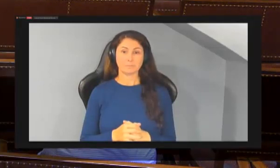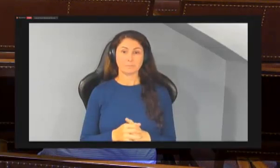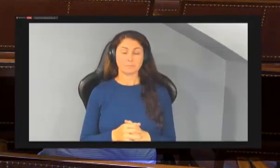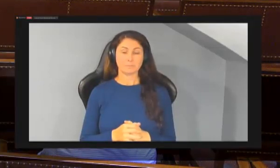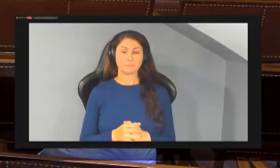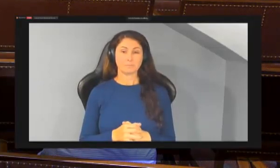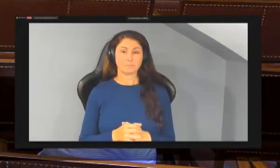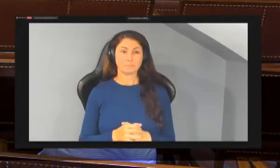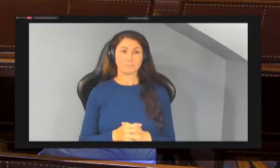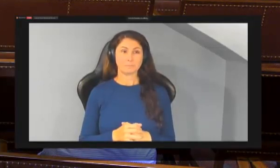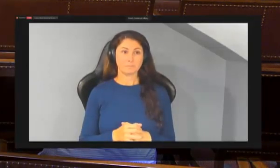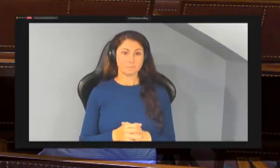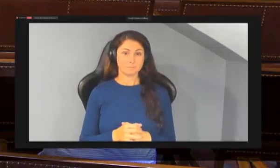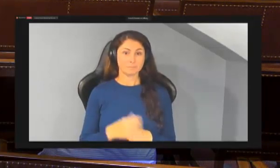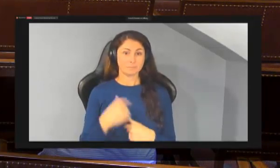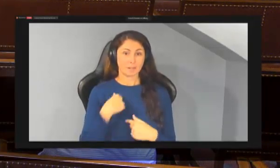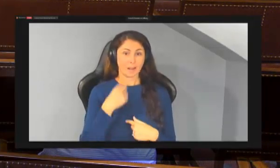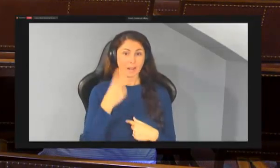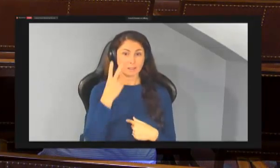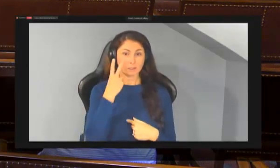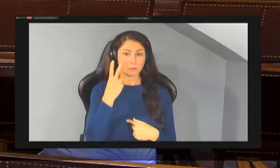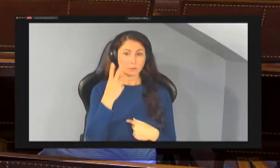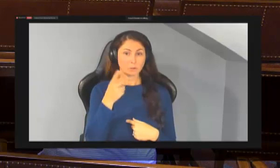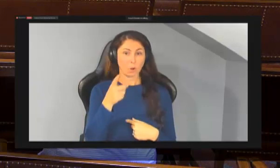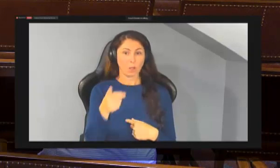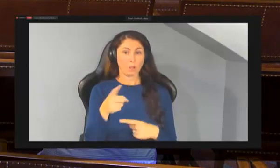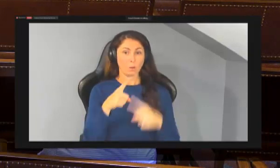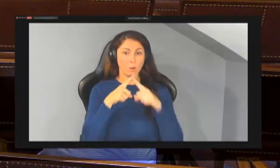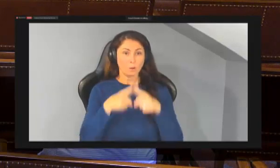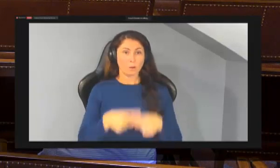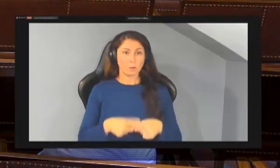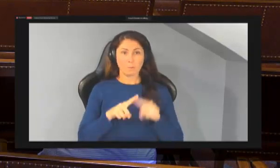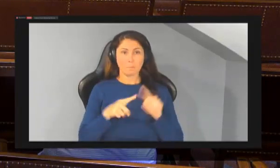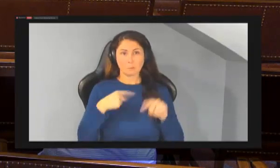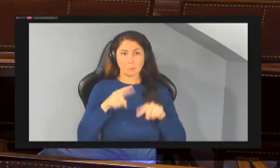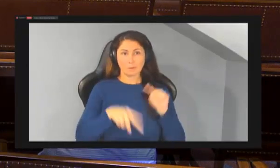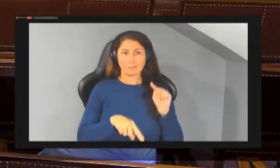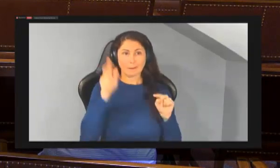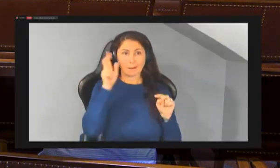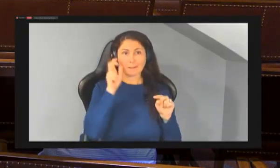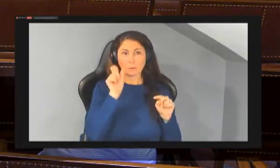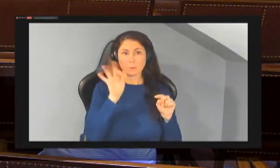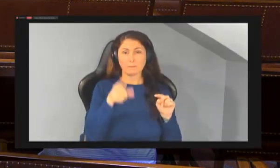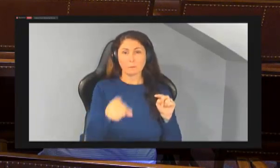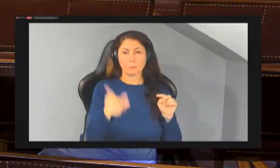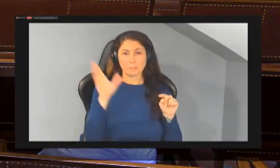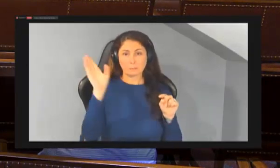I did see you come off of mute, but we cannot hear you if you're speaking.